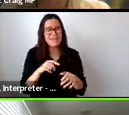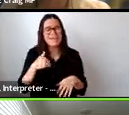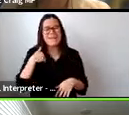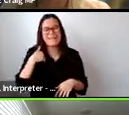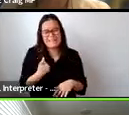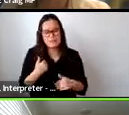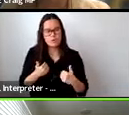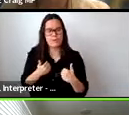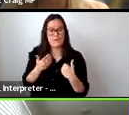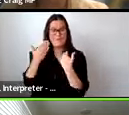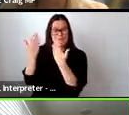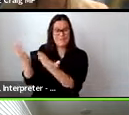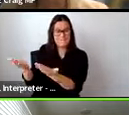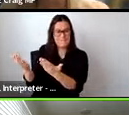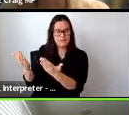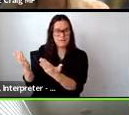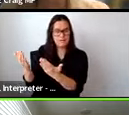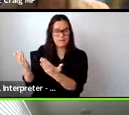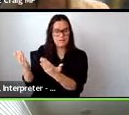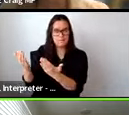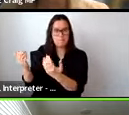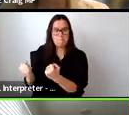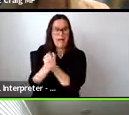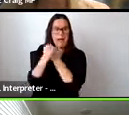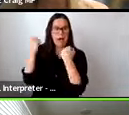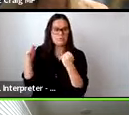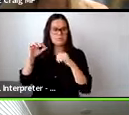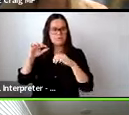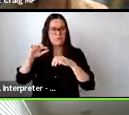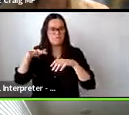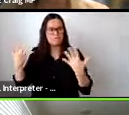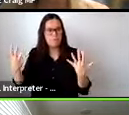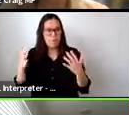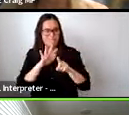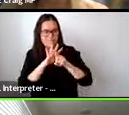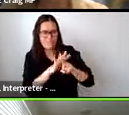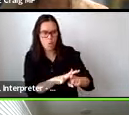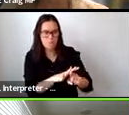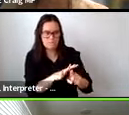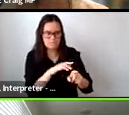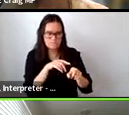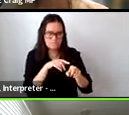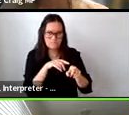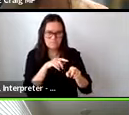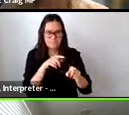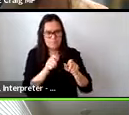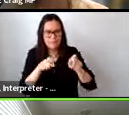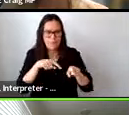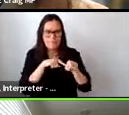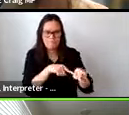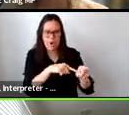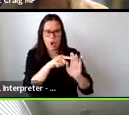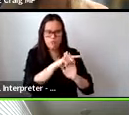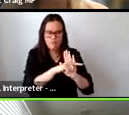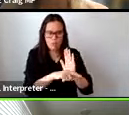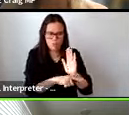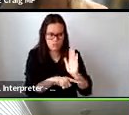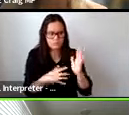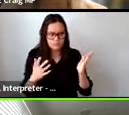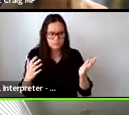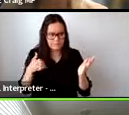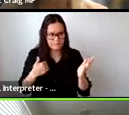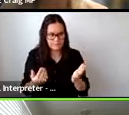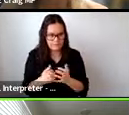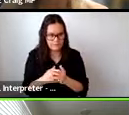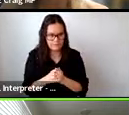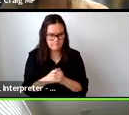someone in a body that is independent of the government, because the government is the biggest obligated organization, and